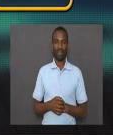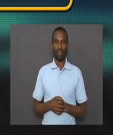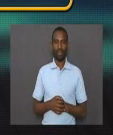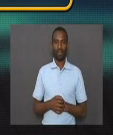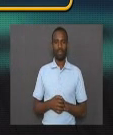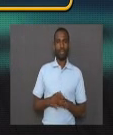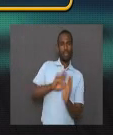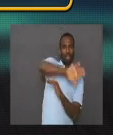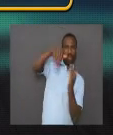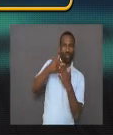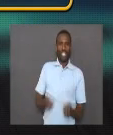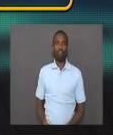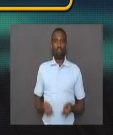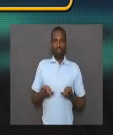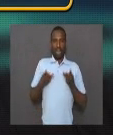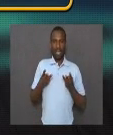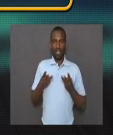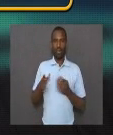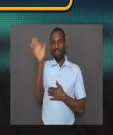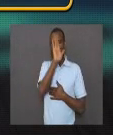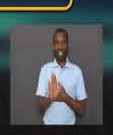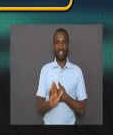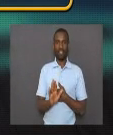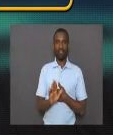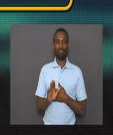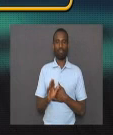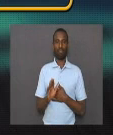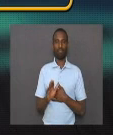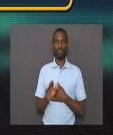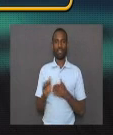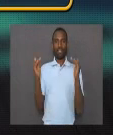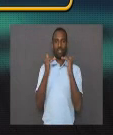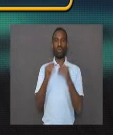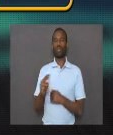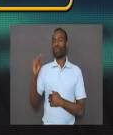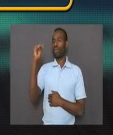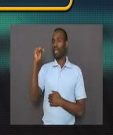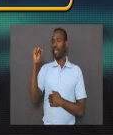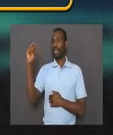The total mass of the gas is Nm.